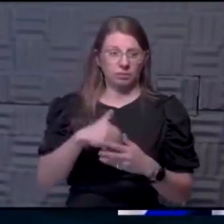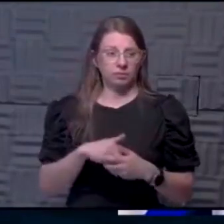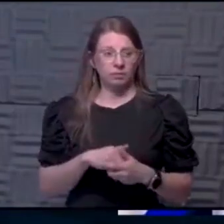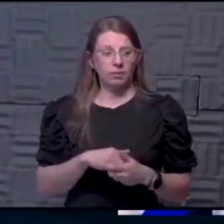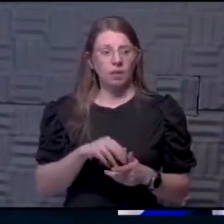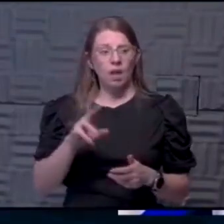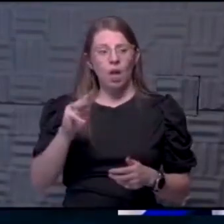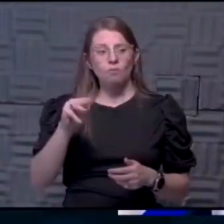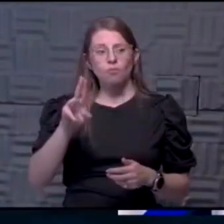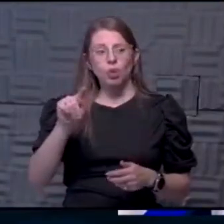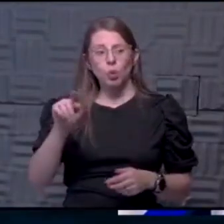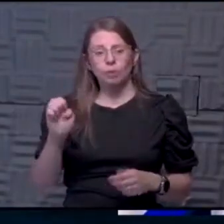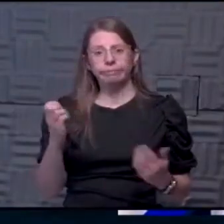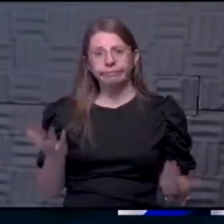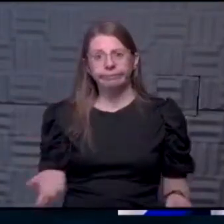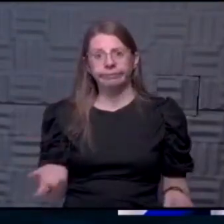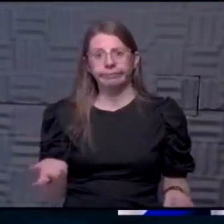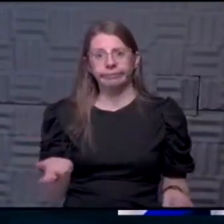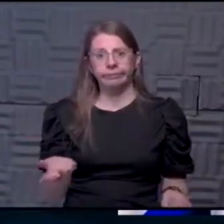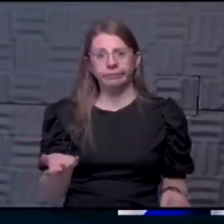Uh-oh, you're muted there, sir.